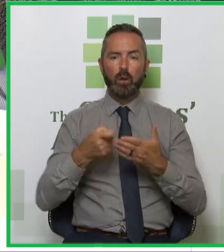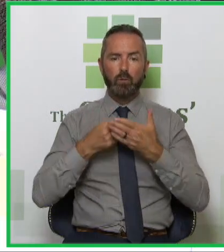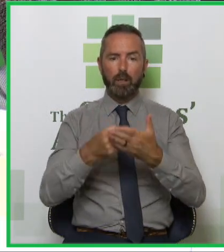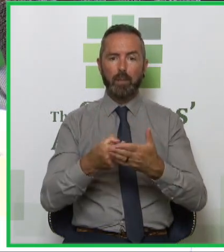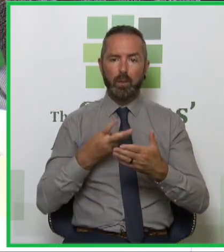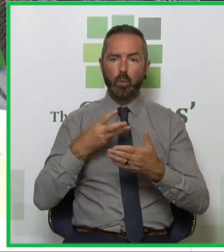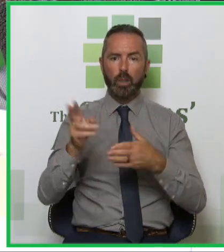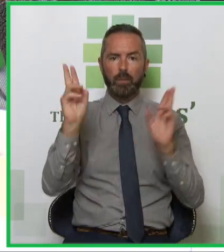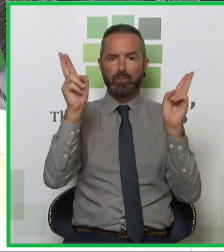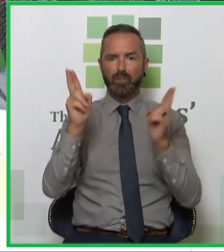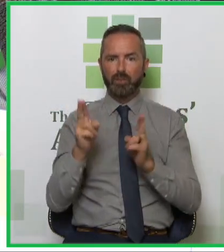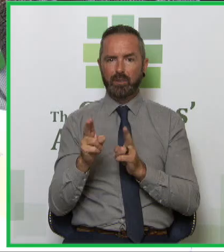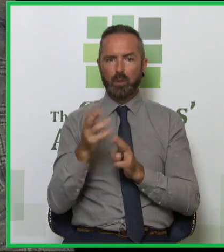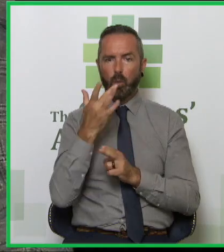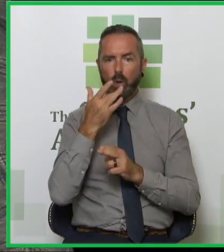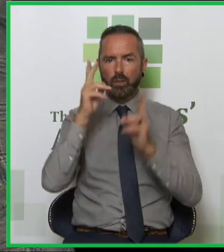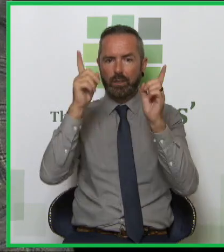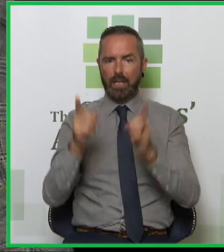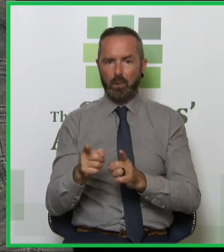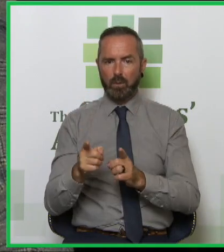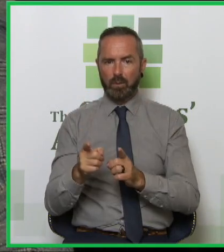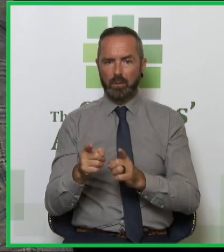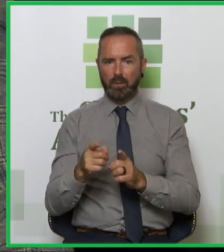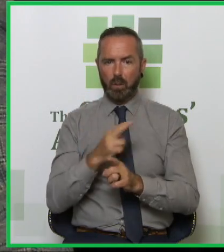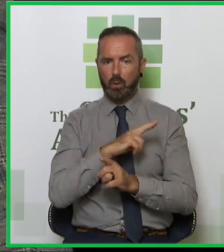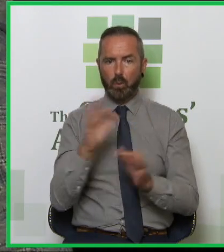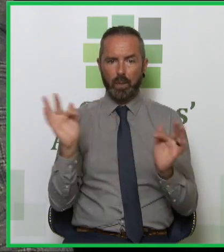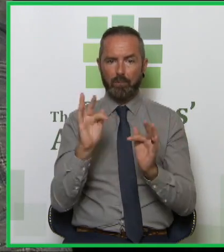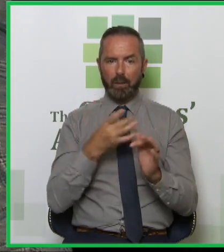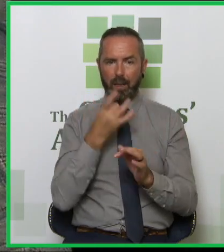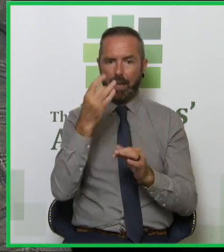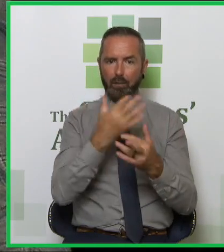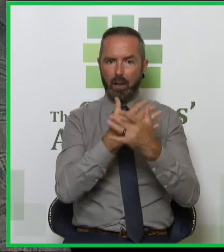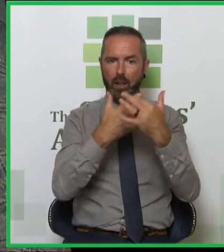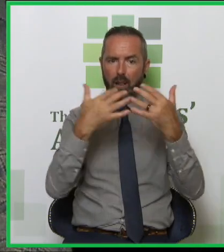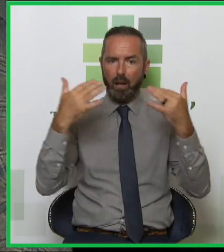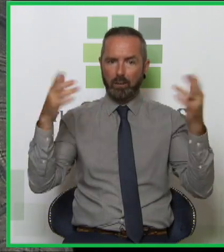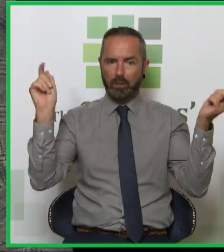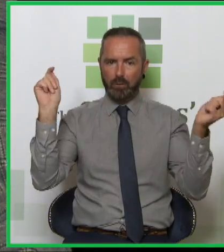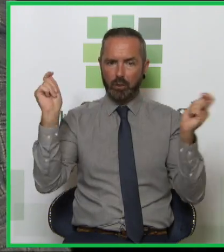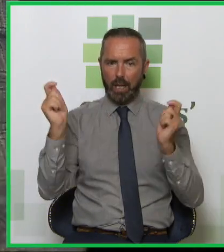watered down, 100%. So please don't be afraid to ask for lots of change